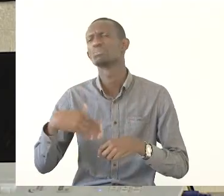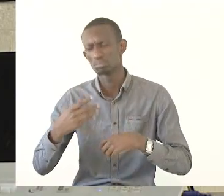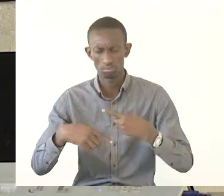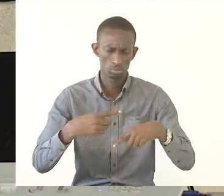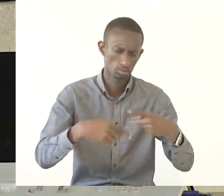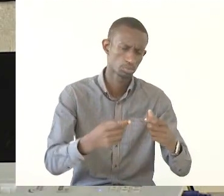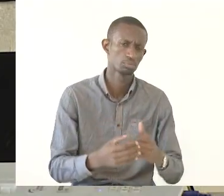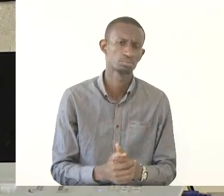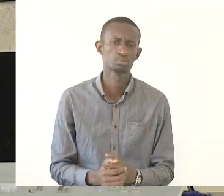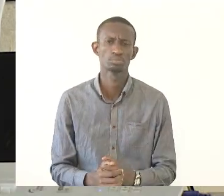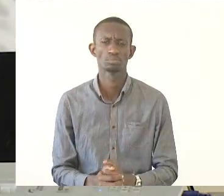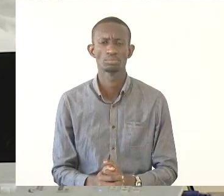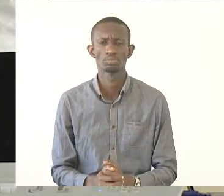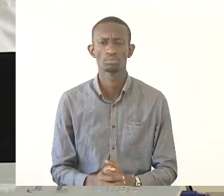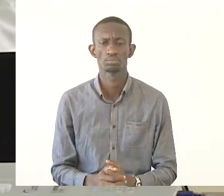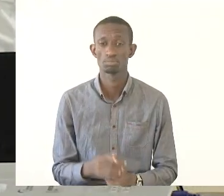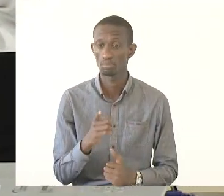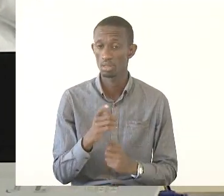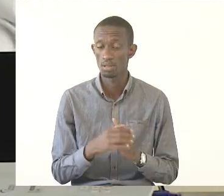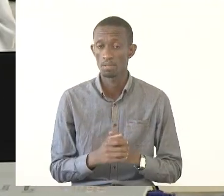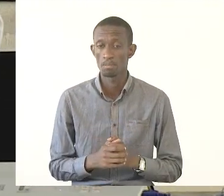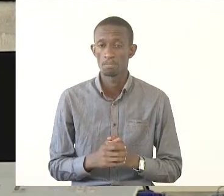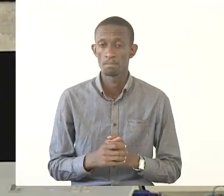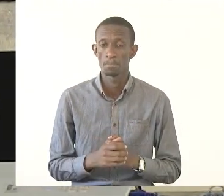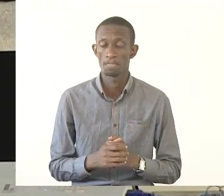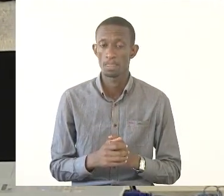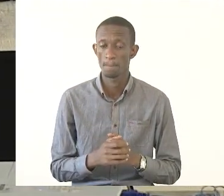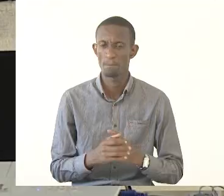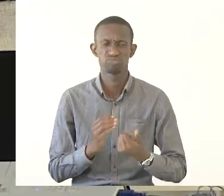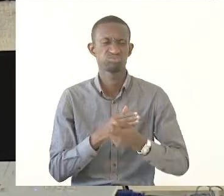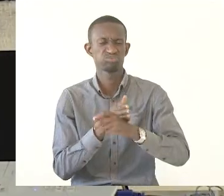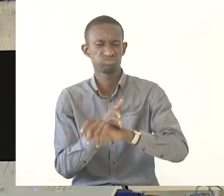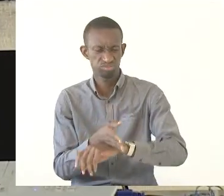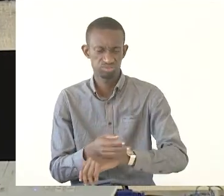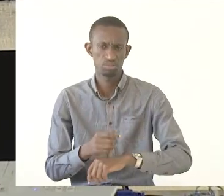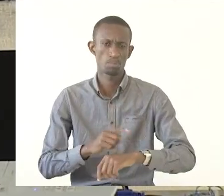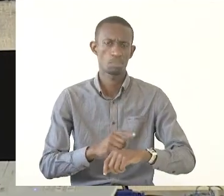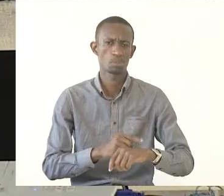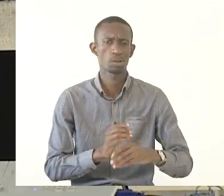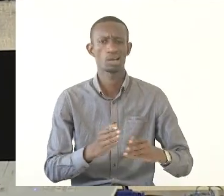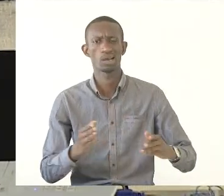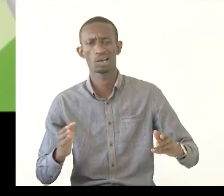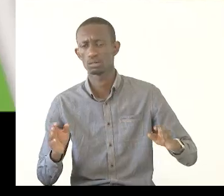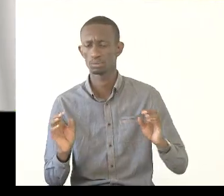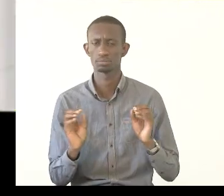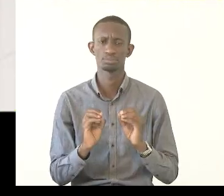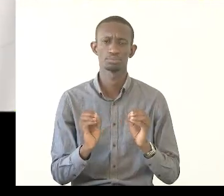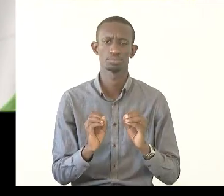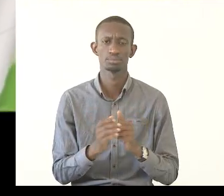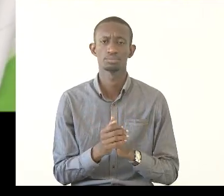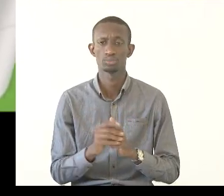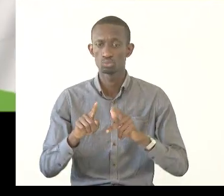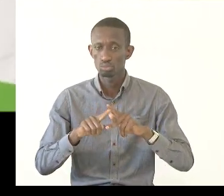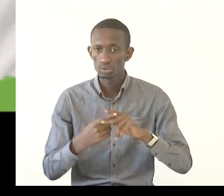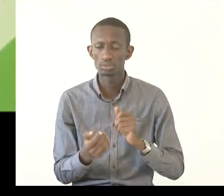together. So without wasting a lot of time, we are just starting with question number